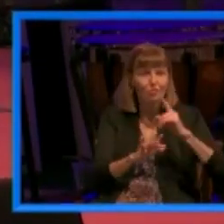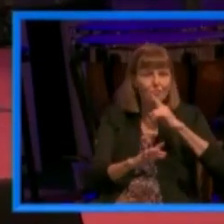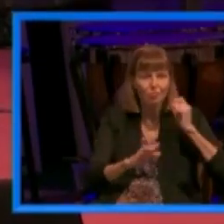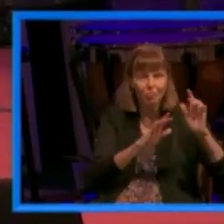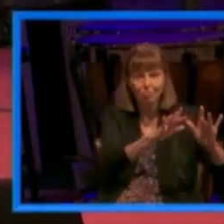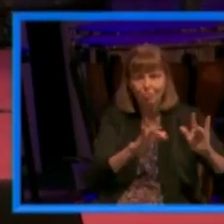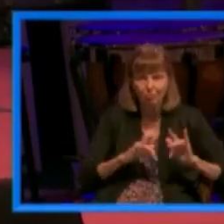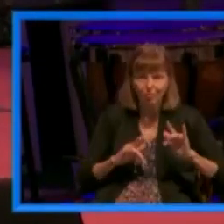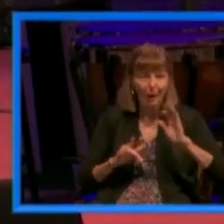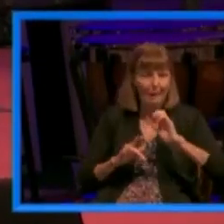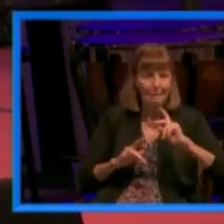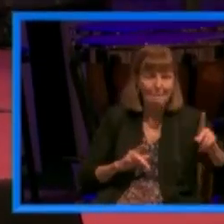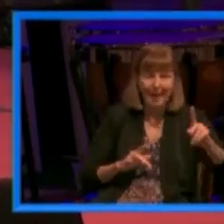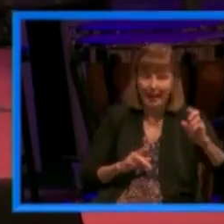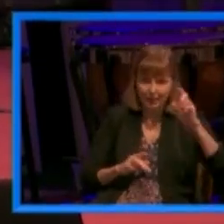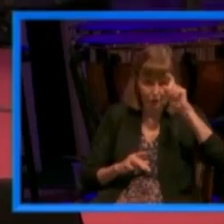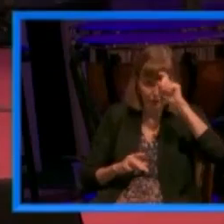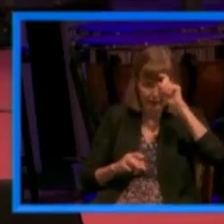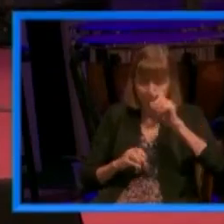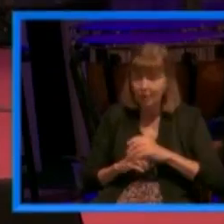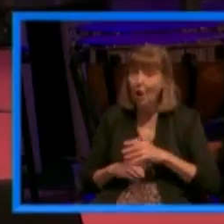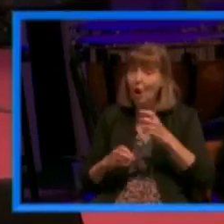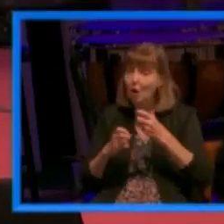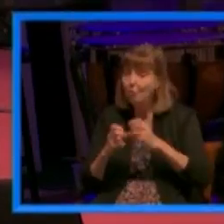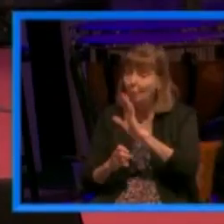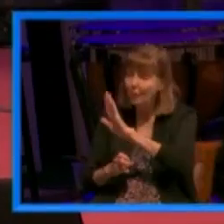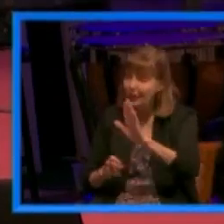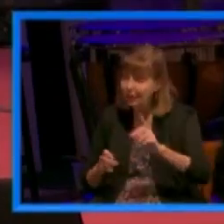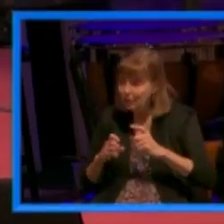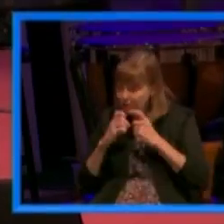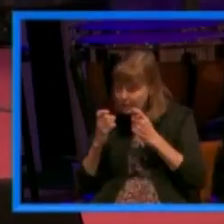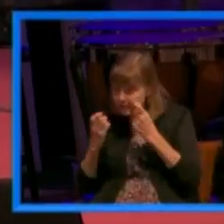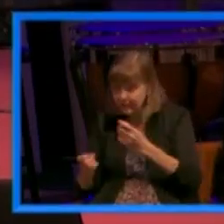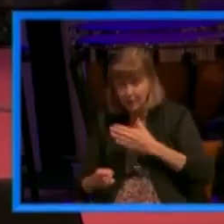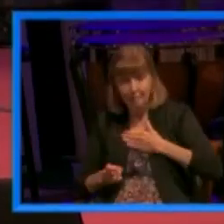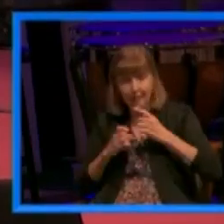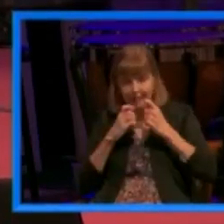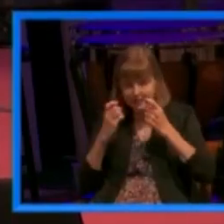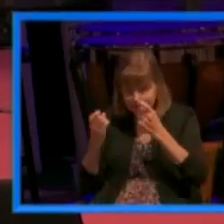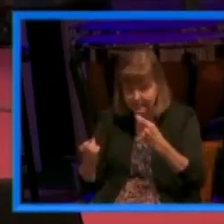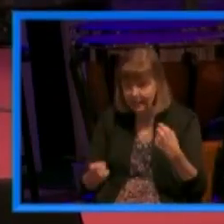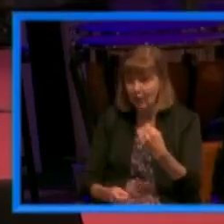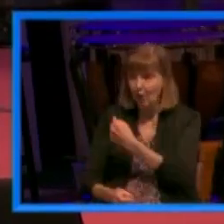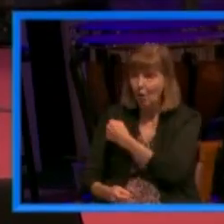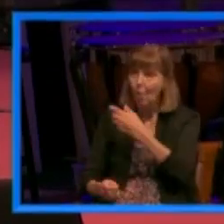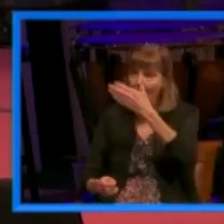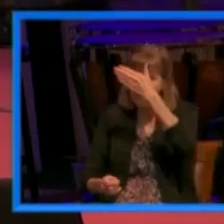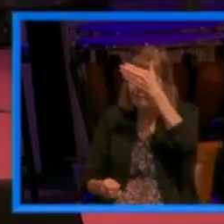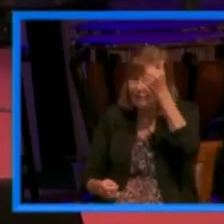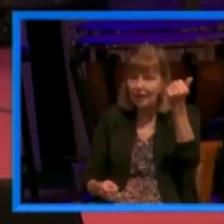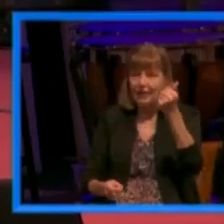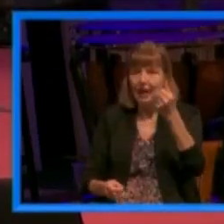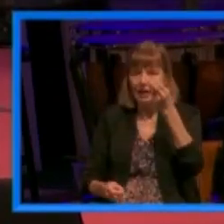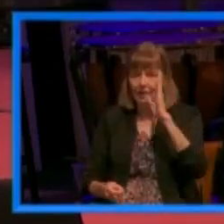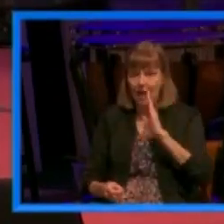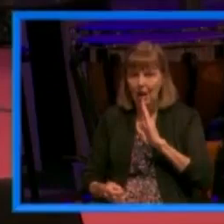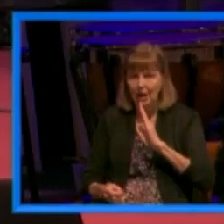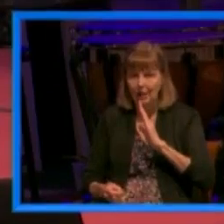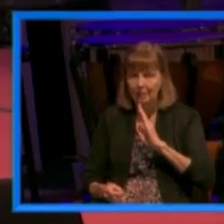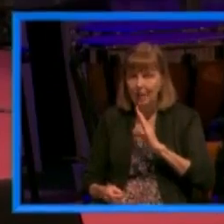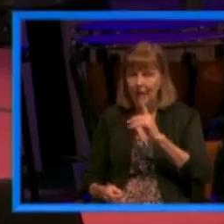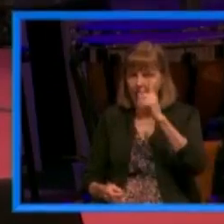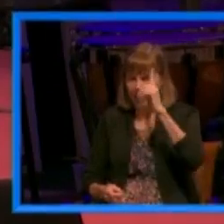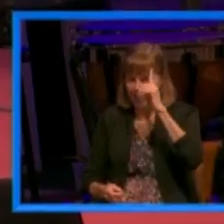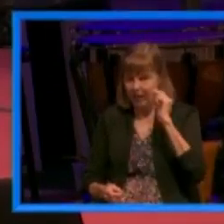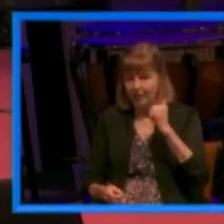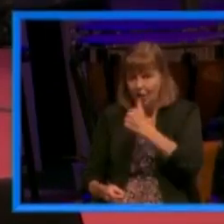the problem with your sin and my sin is that we forget God. We start to go out on our own. But the problem is, it doesn't